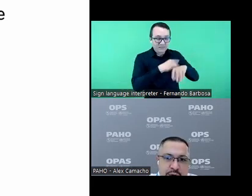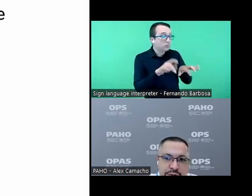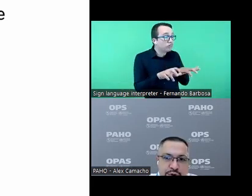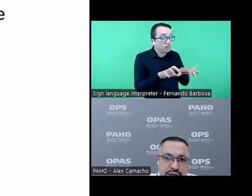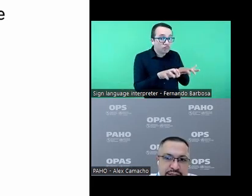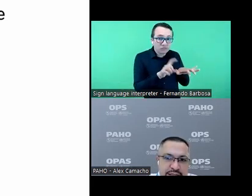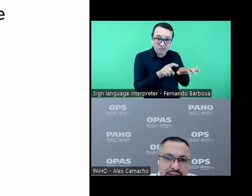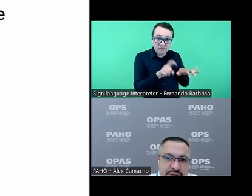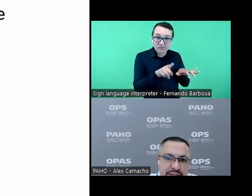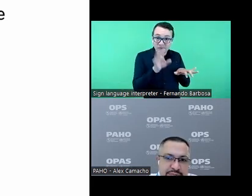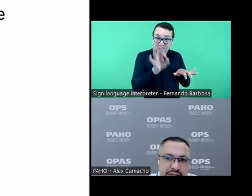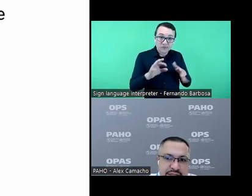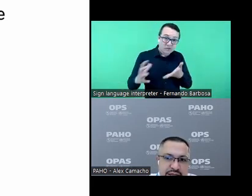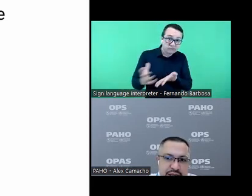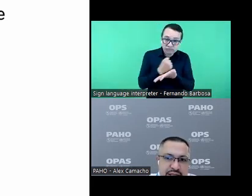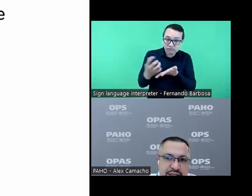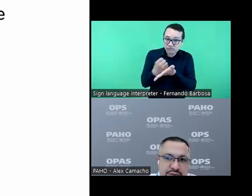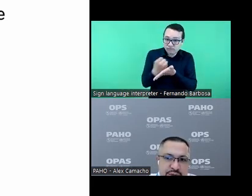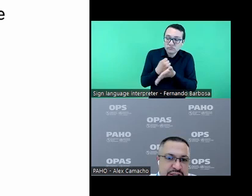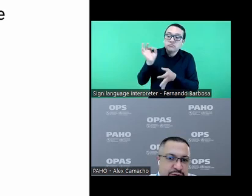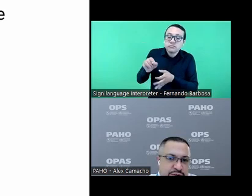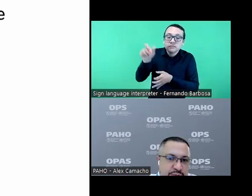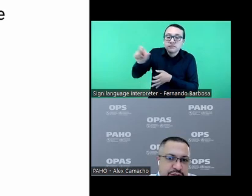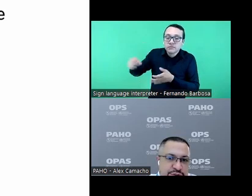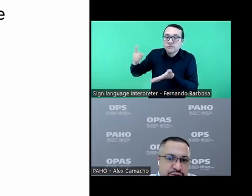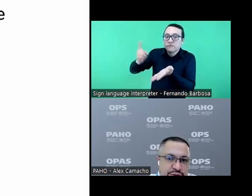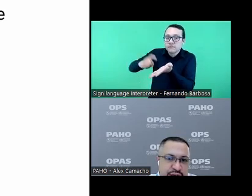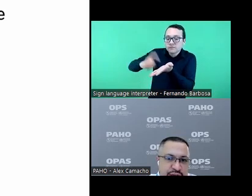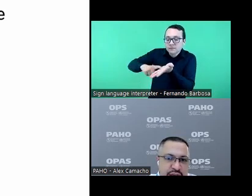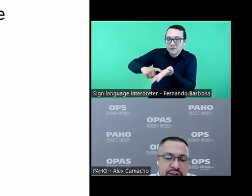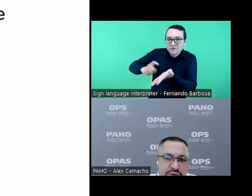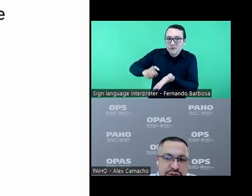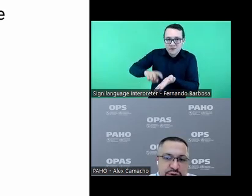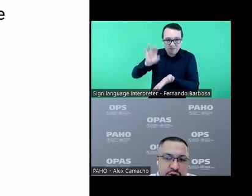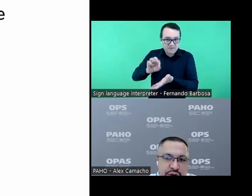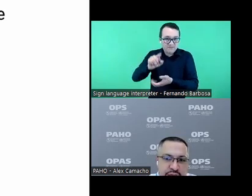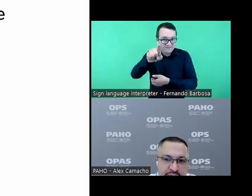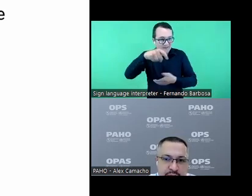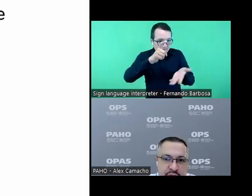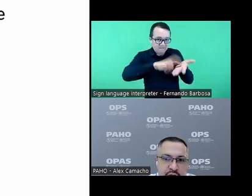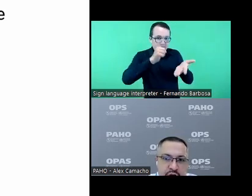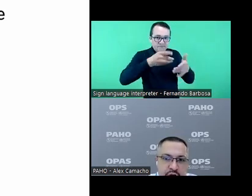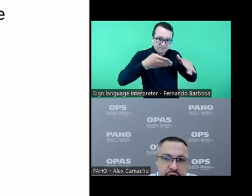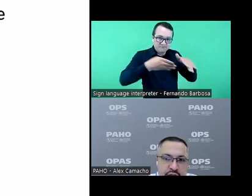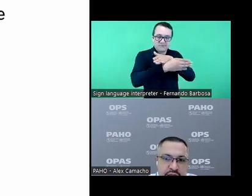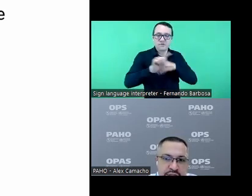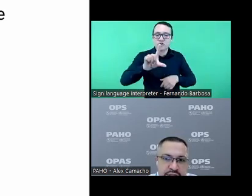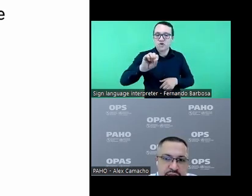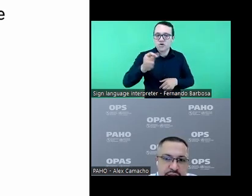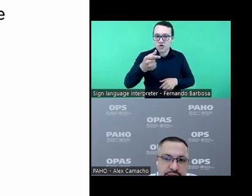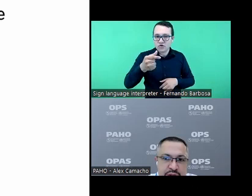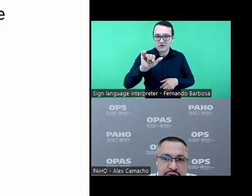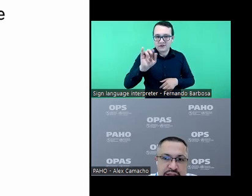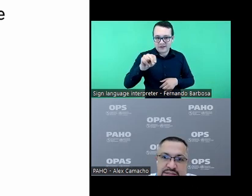is auto-collected as participants sign into the platform. So make sure to sign in using your login, or